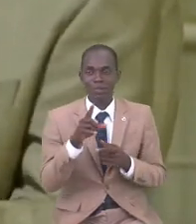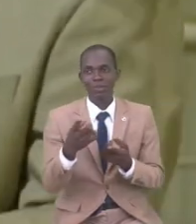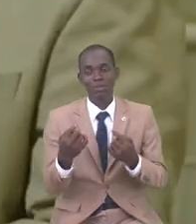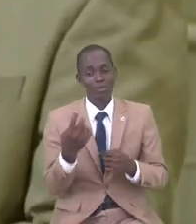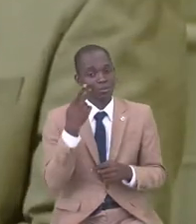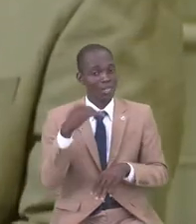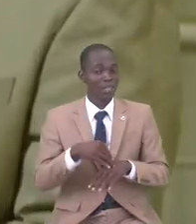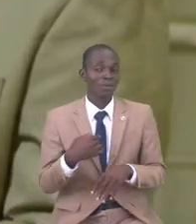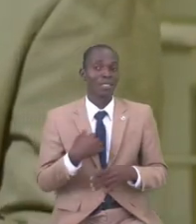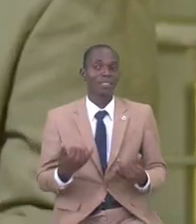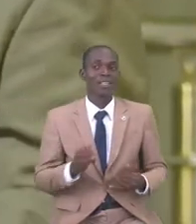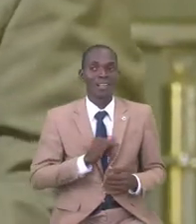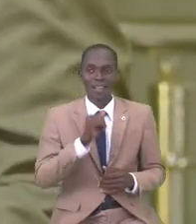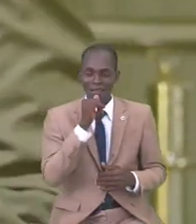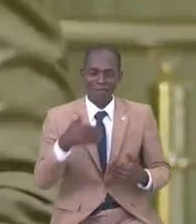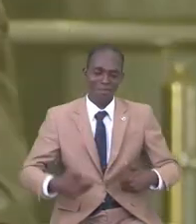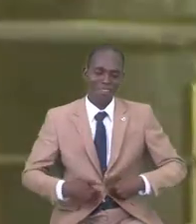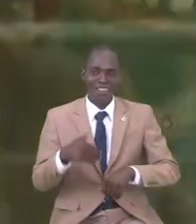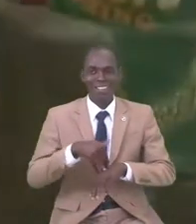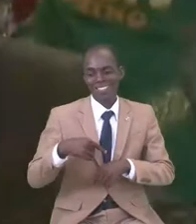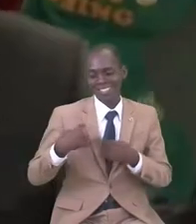now, I'm young at heart.